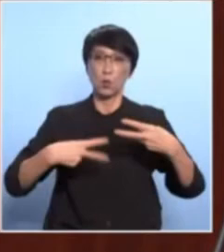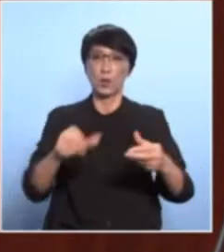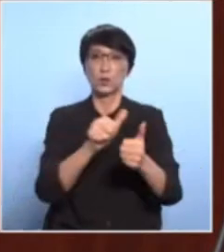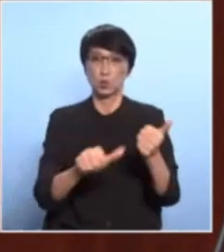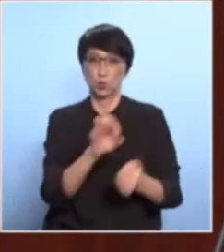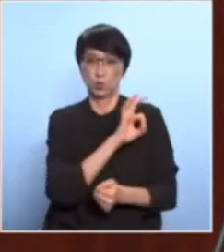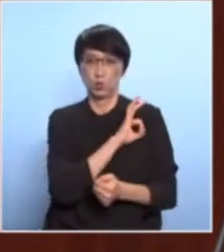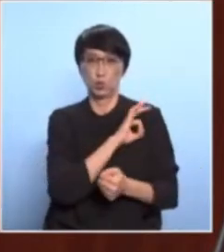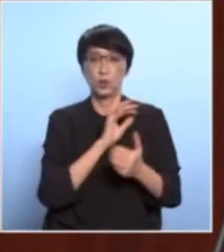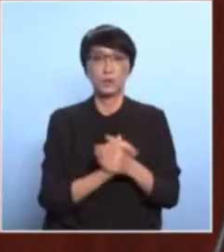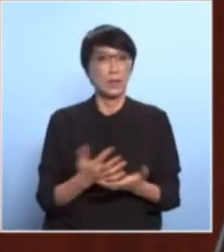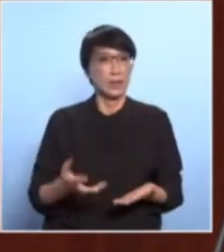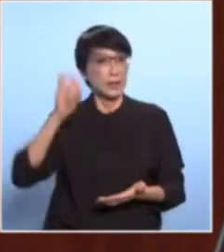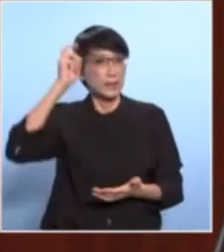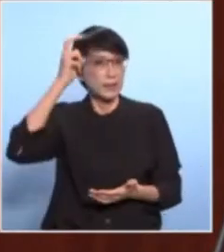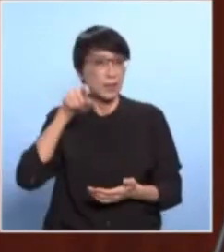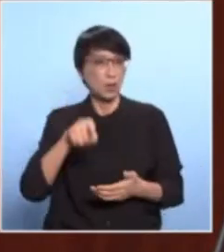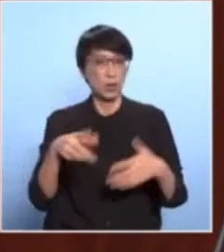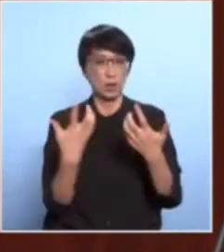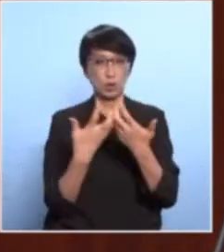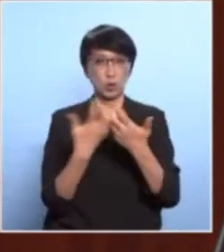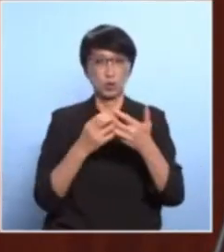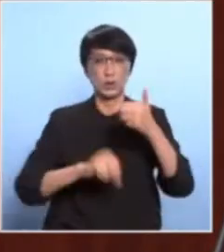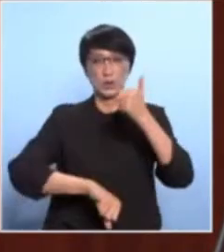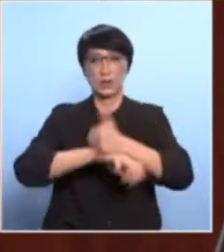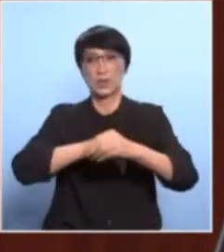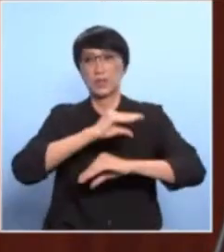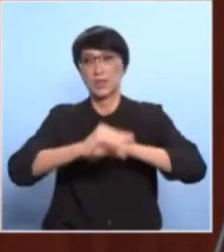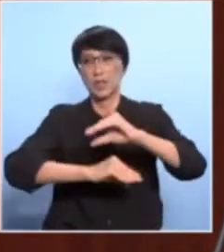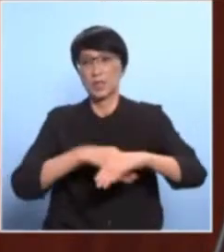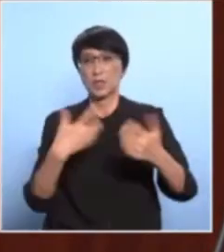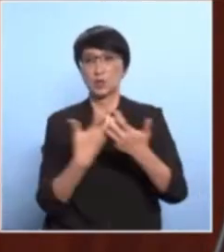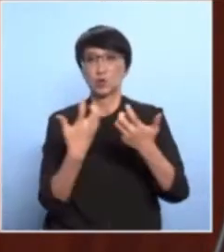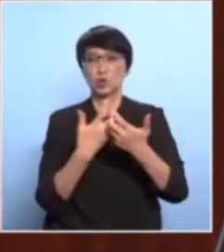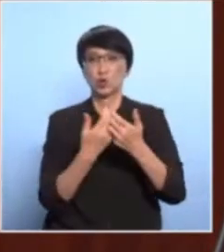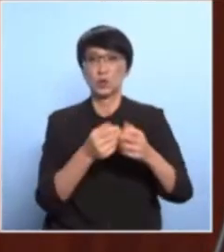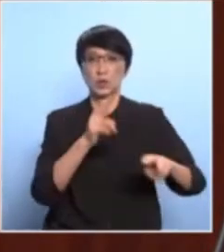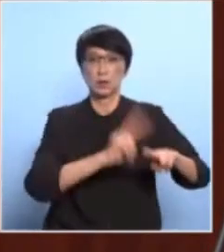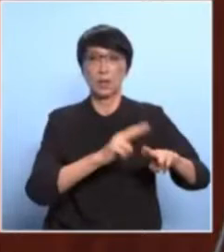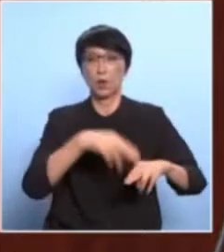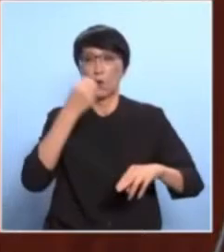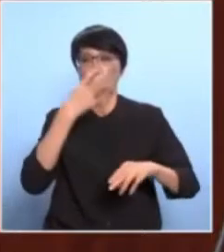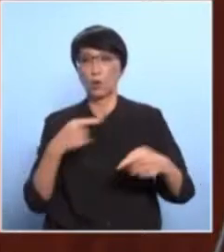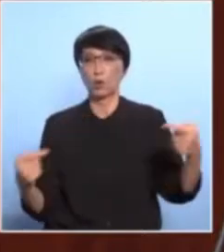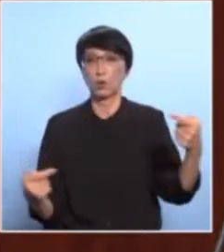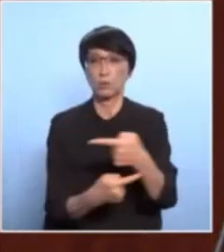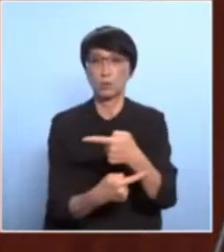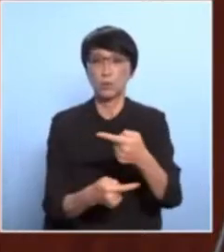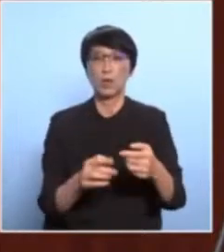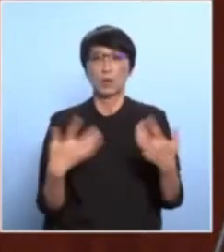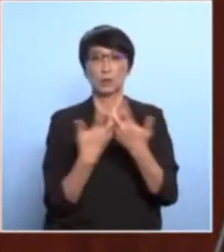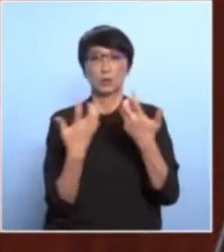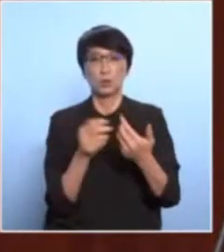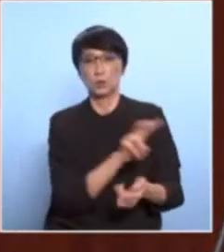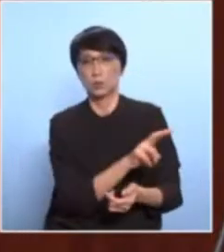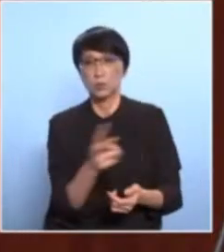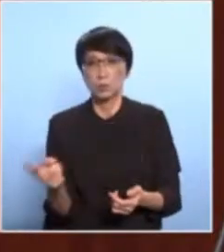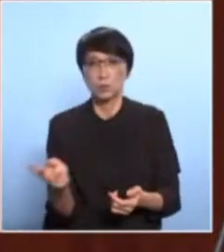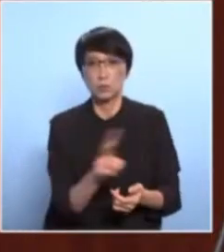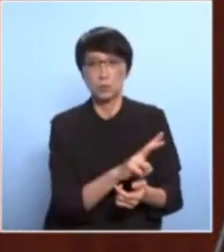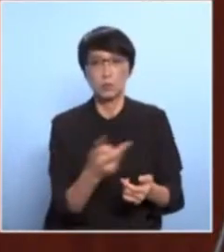The Digital Economy Development Committee, chaired by the Financial Secretary, is conducting studies on digital